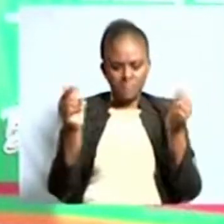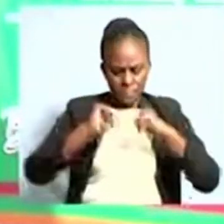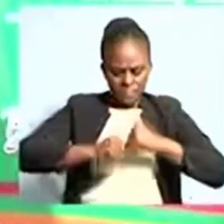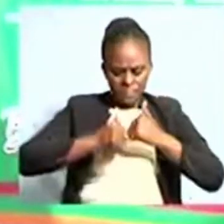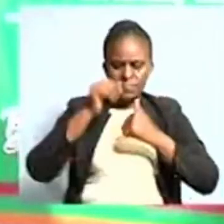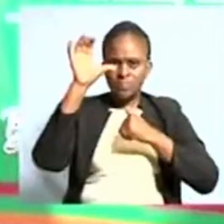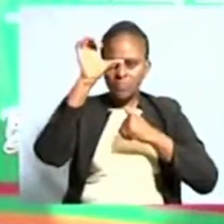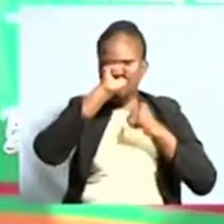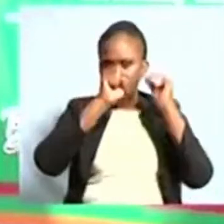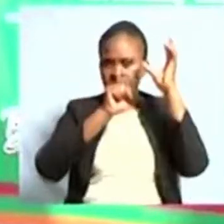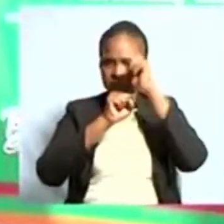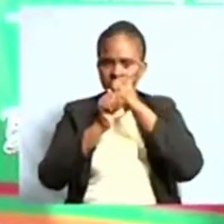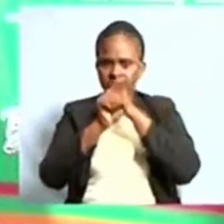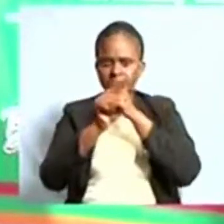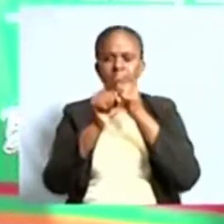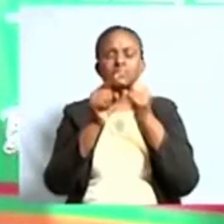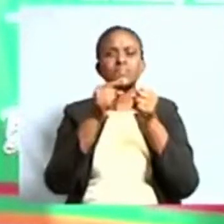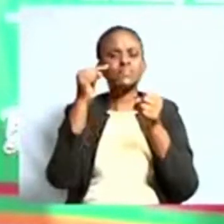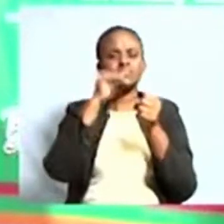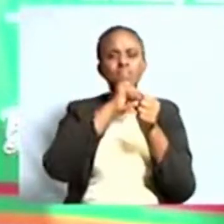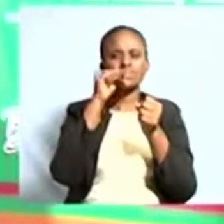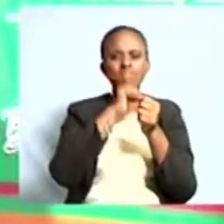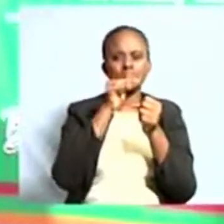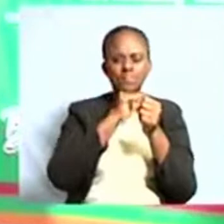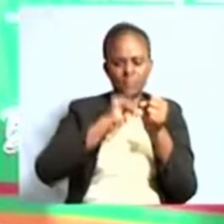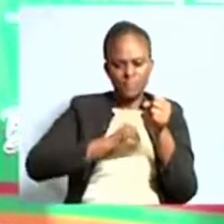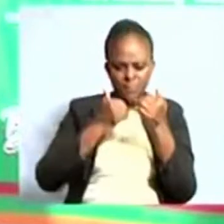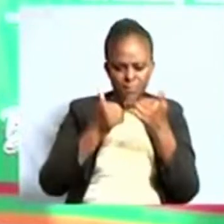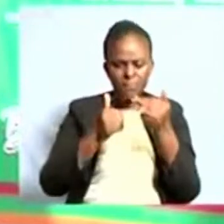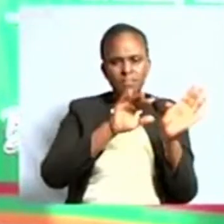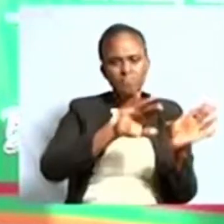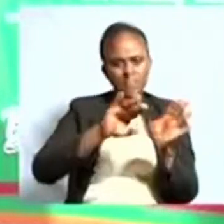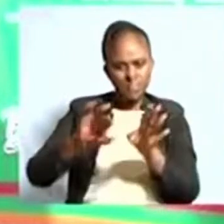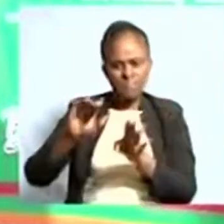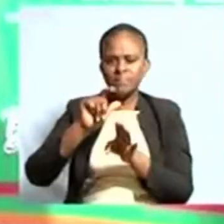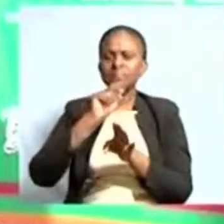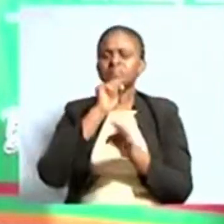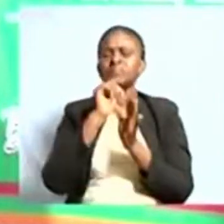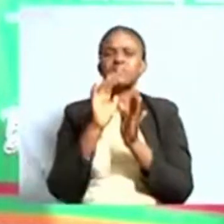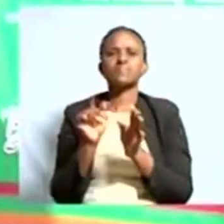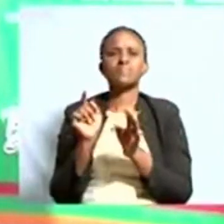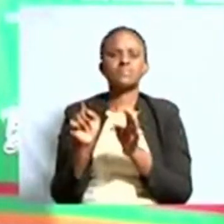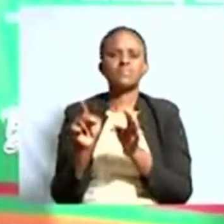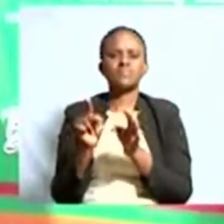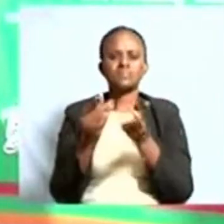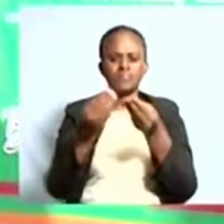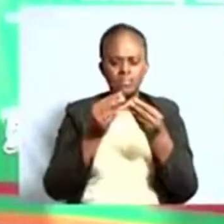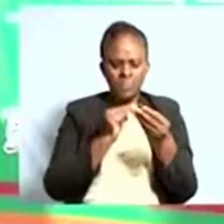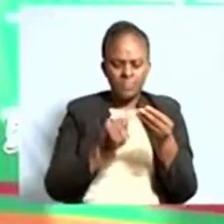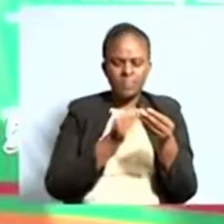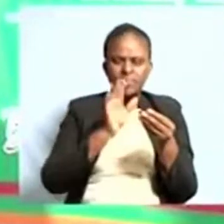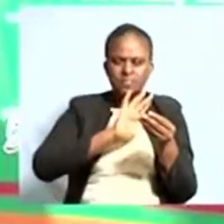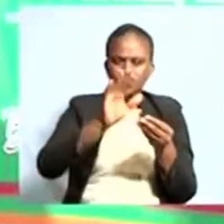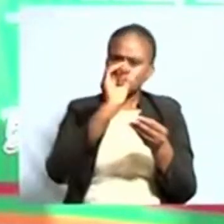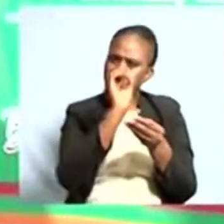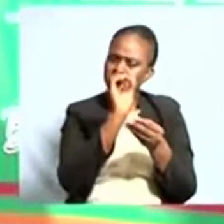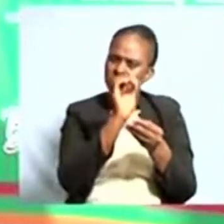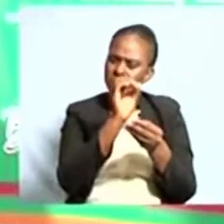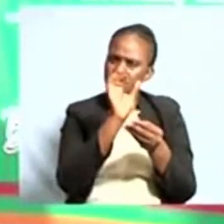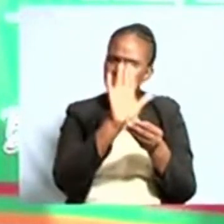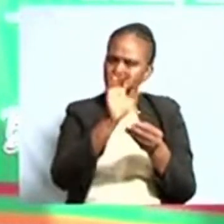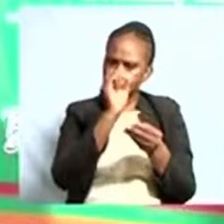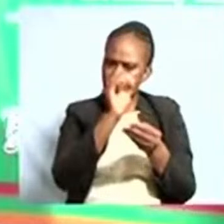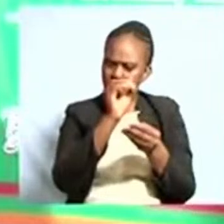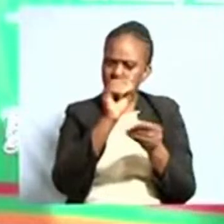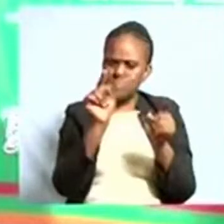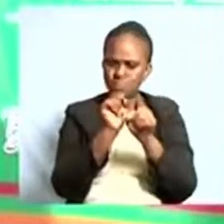a product to be counterfeit, we'll come to the owner of the product. Give us your original product. Then